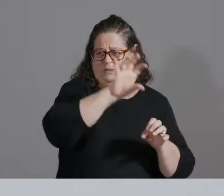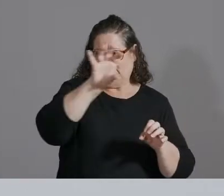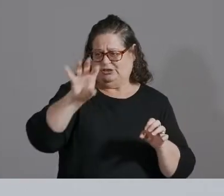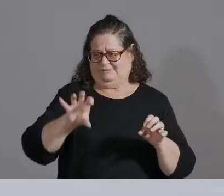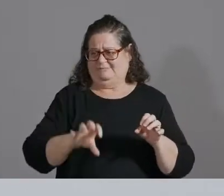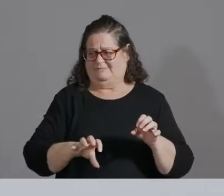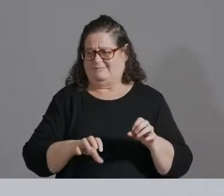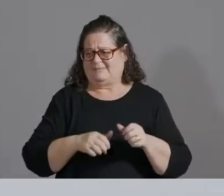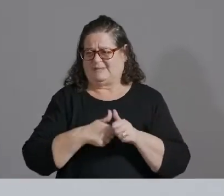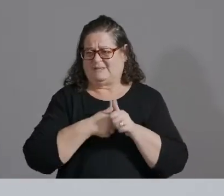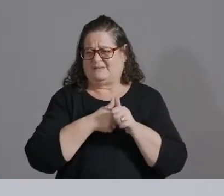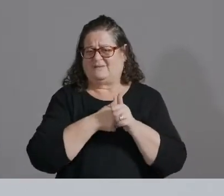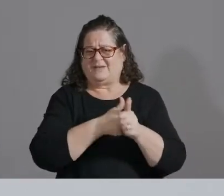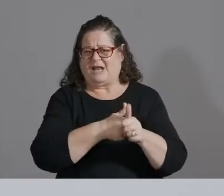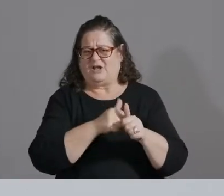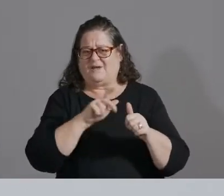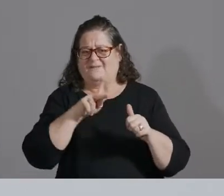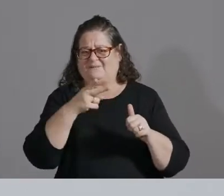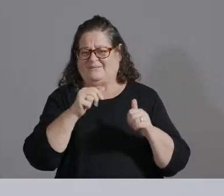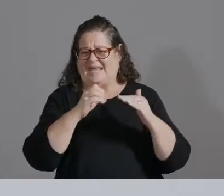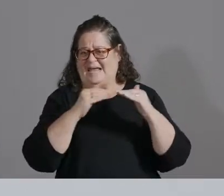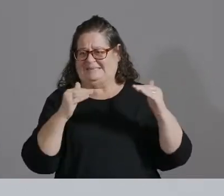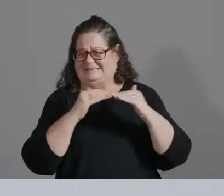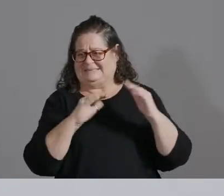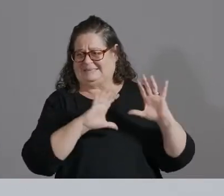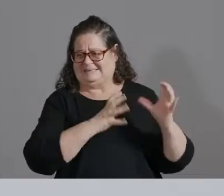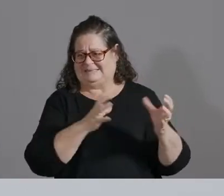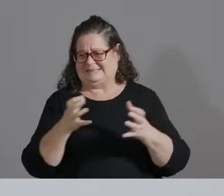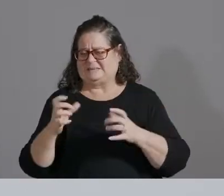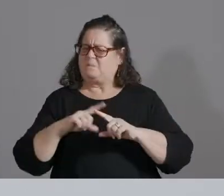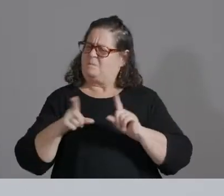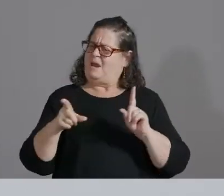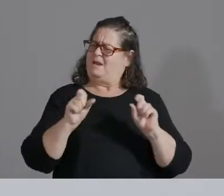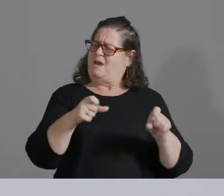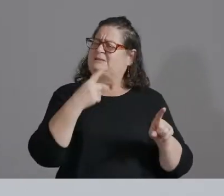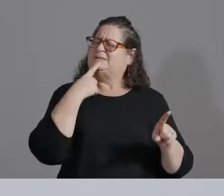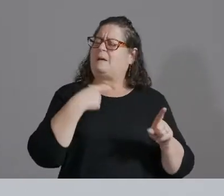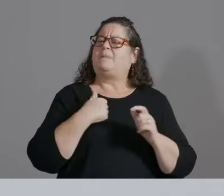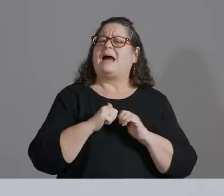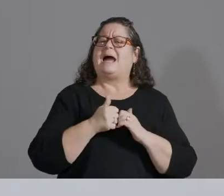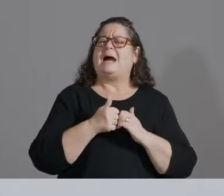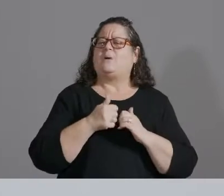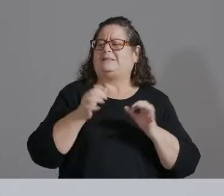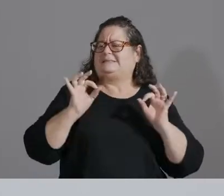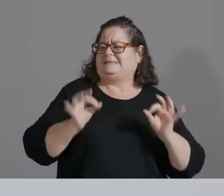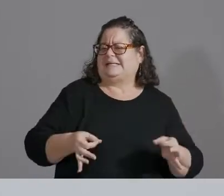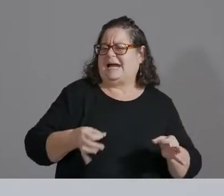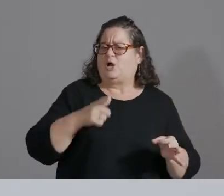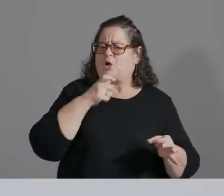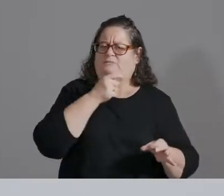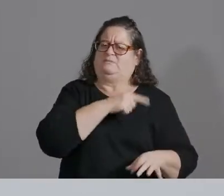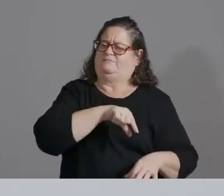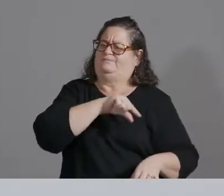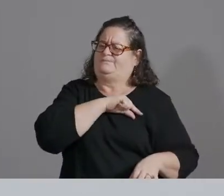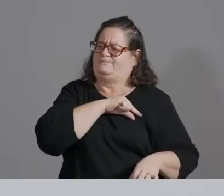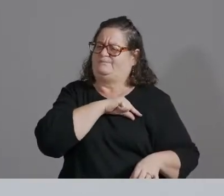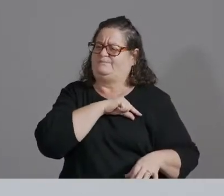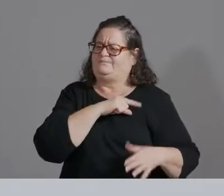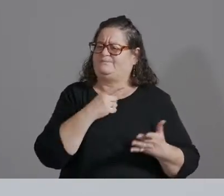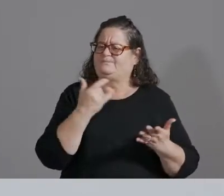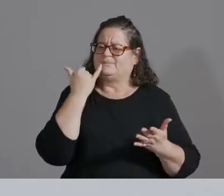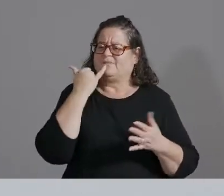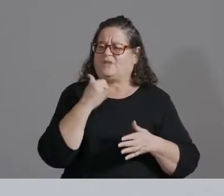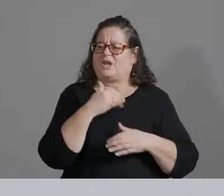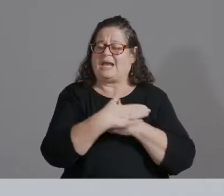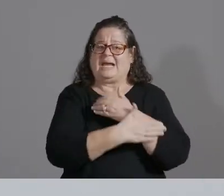state determines how many people are eligible in the phases each county is in? Do you look to the counties to provide that information, and how is that done?